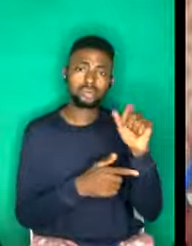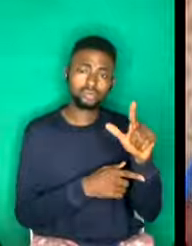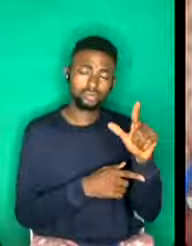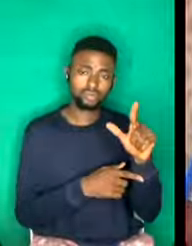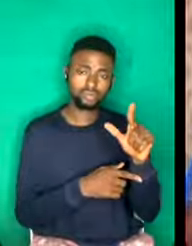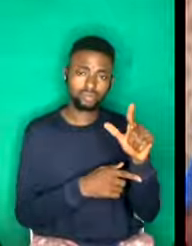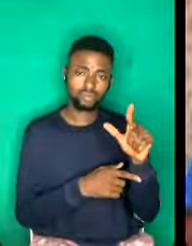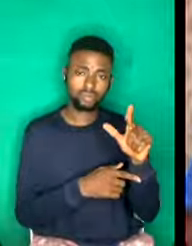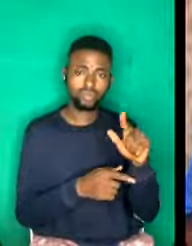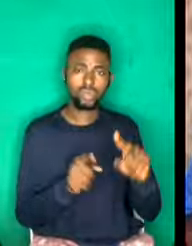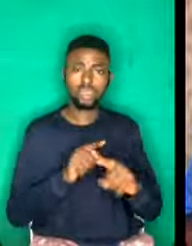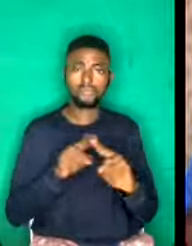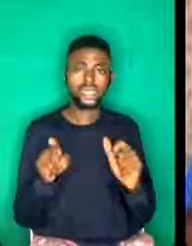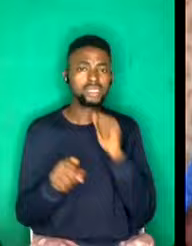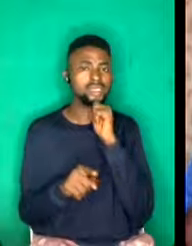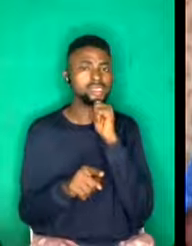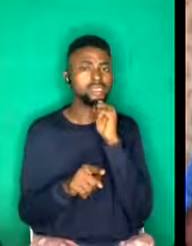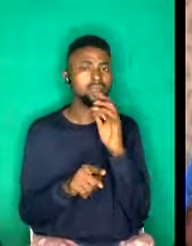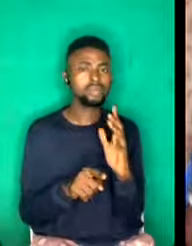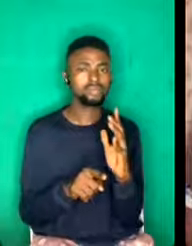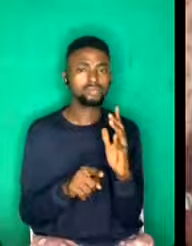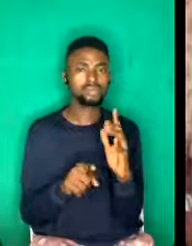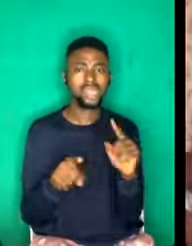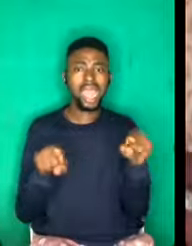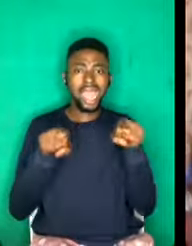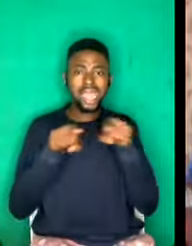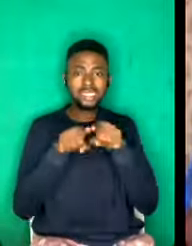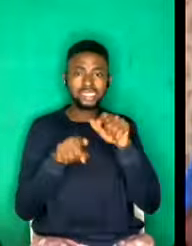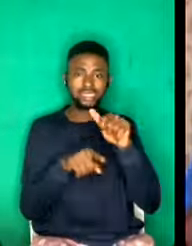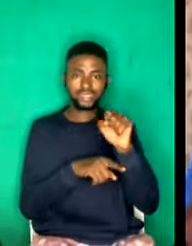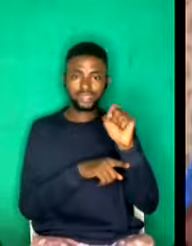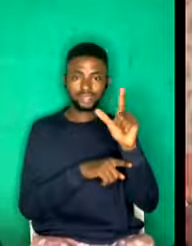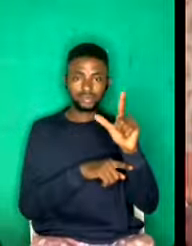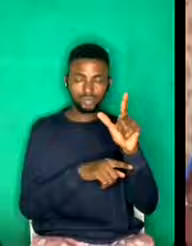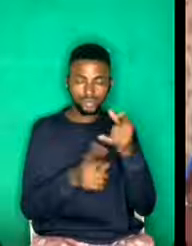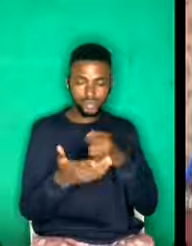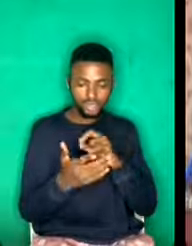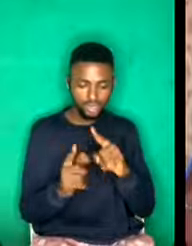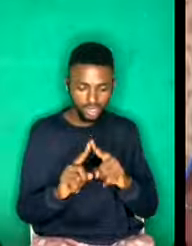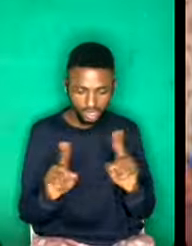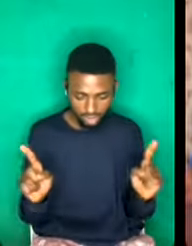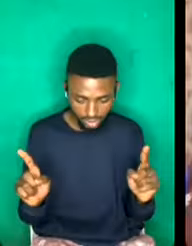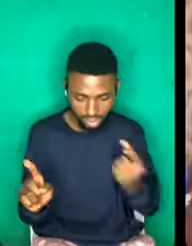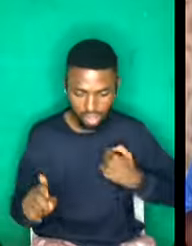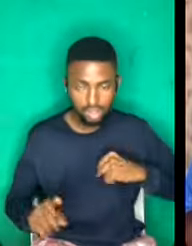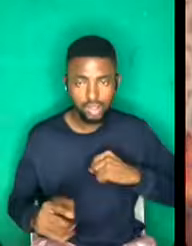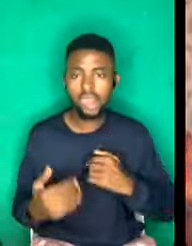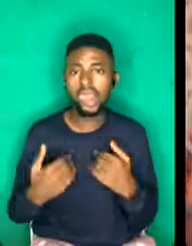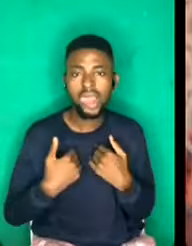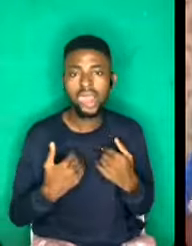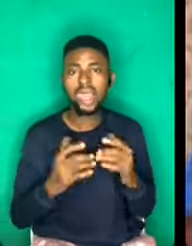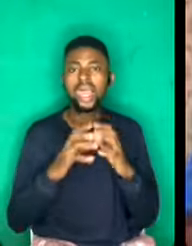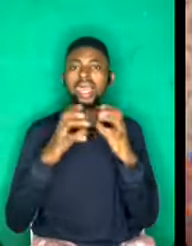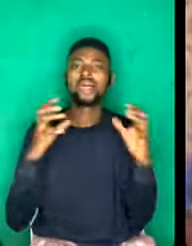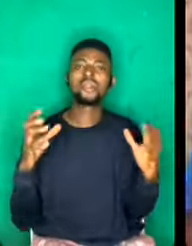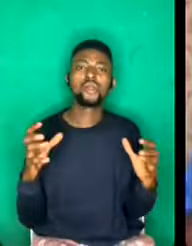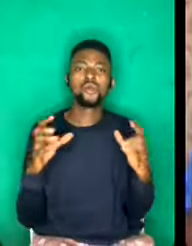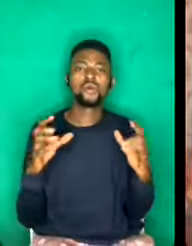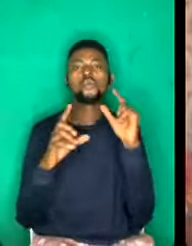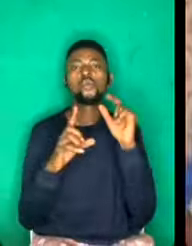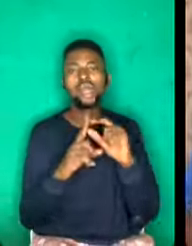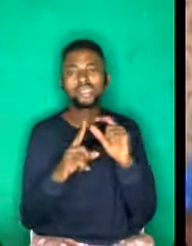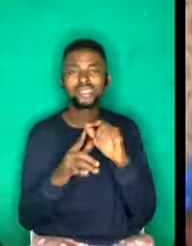but it's nothing as American Sign Language. It's quite different. We have a lot of words that the usage